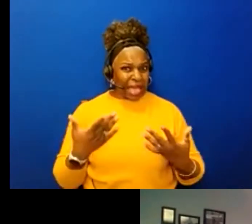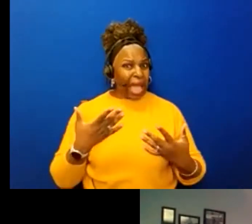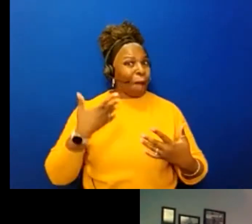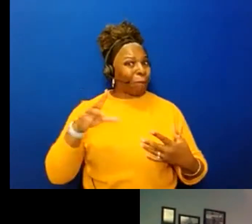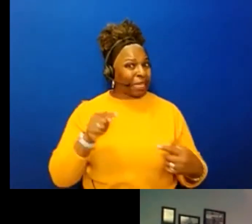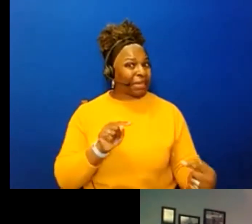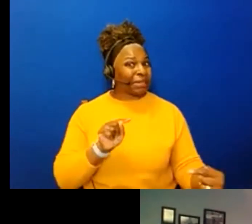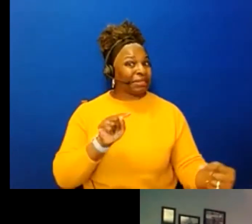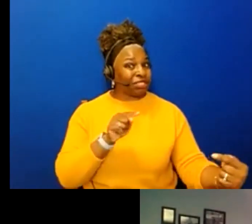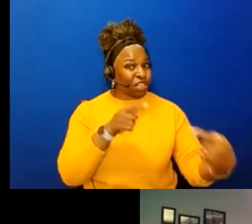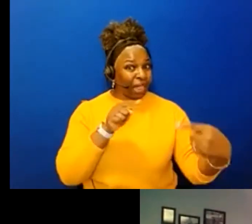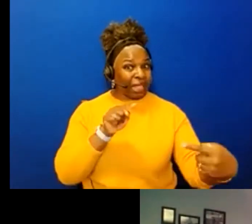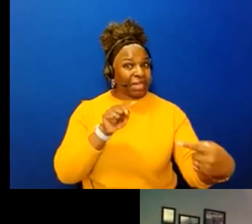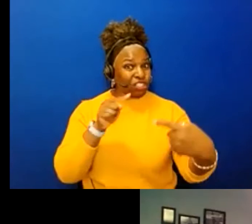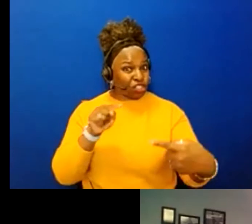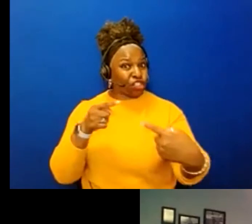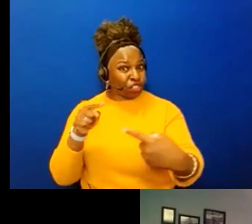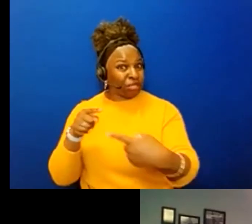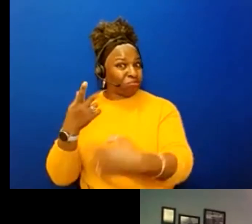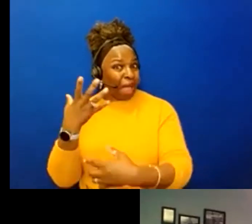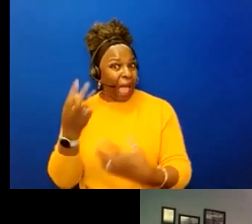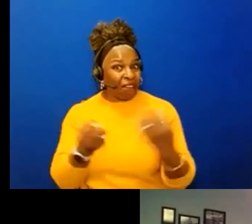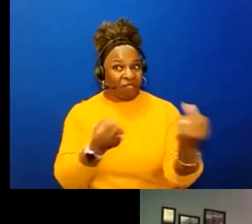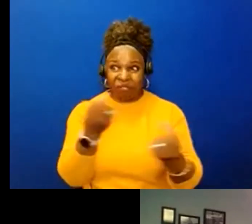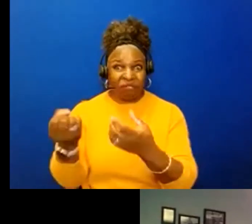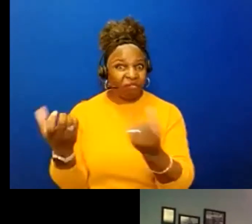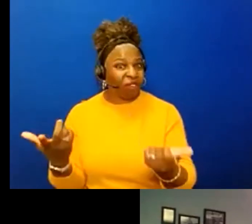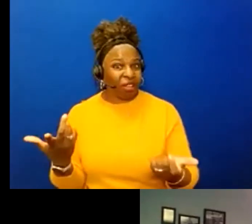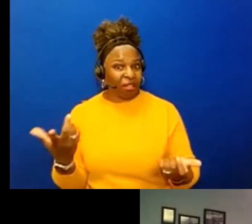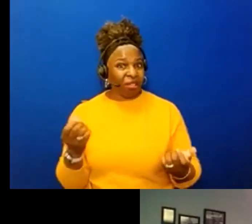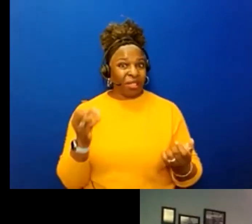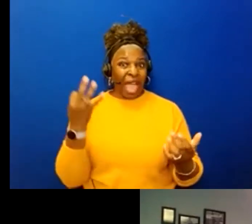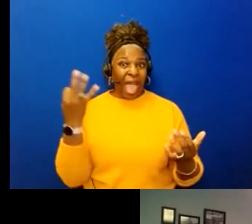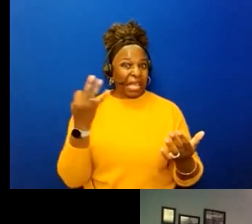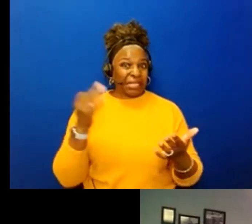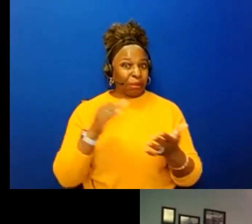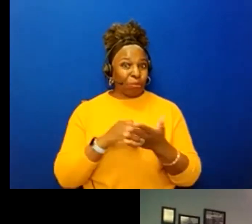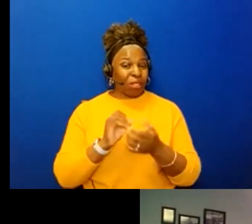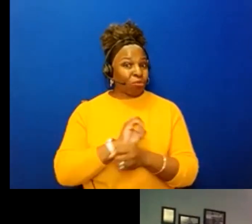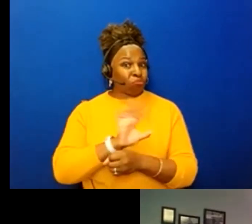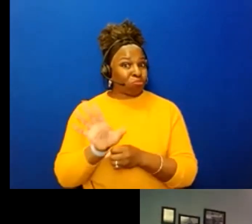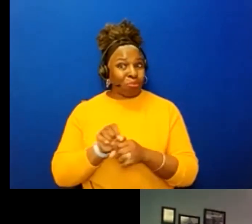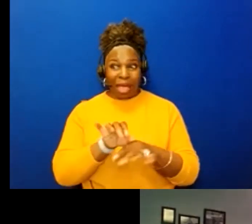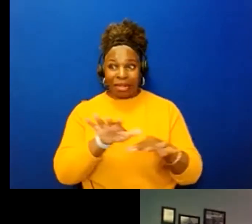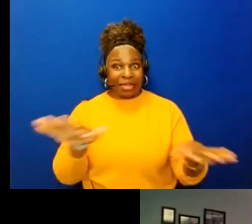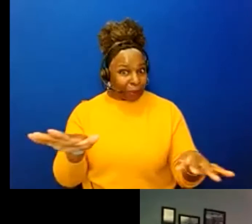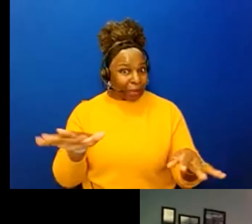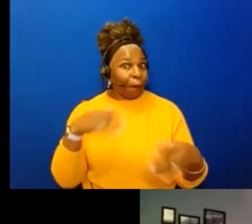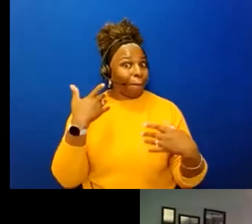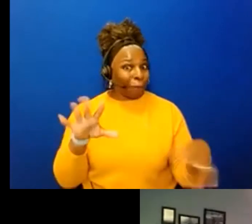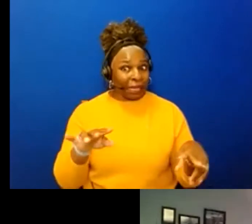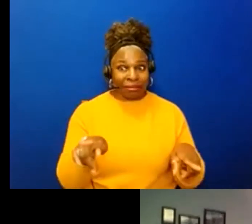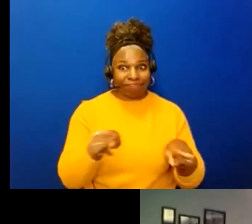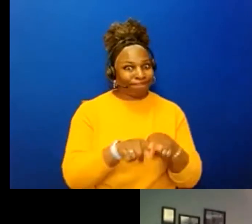actually faced the same challenge, haven't we, in the last 18 months? And it's how we respond, I think, in those moments, like you say, that